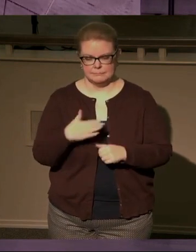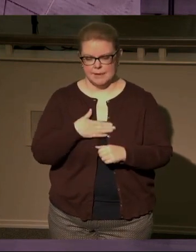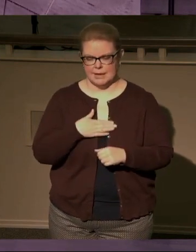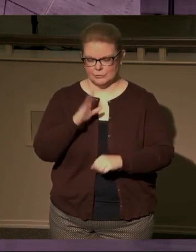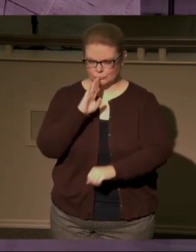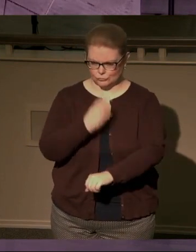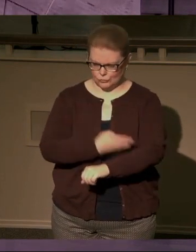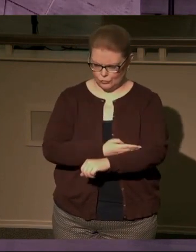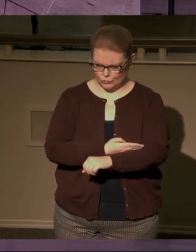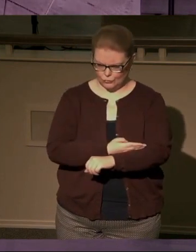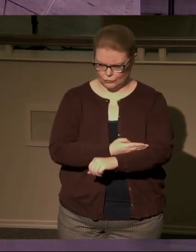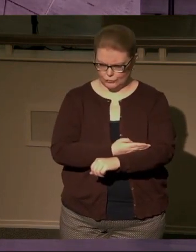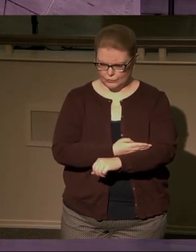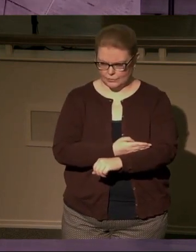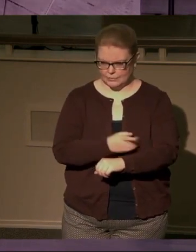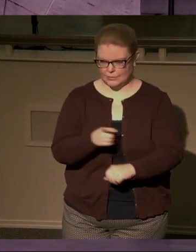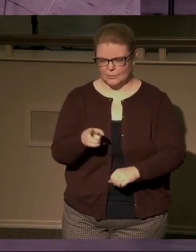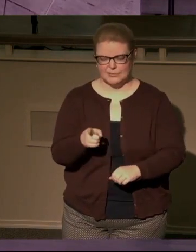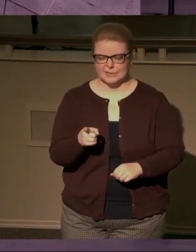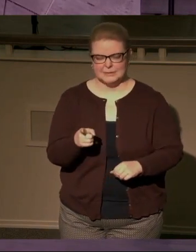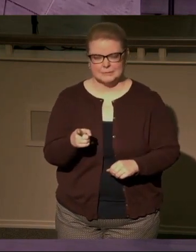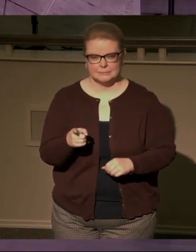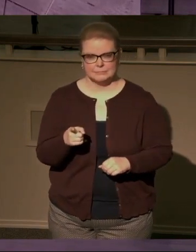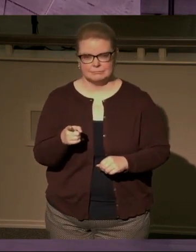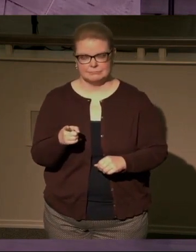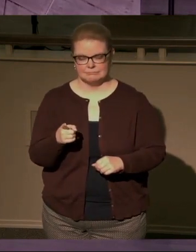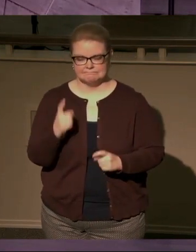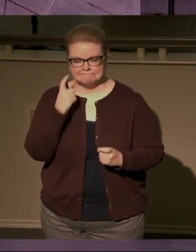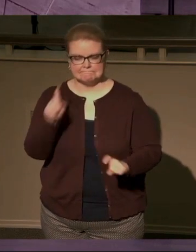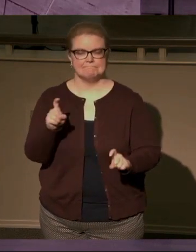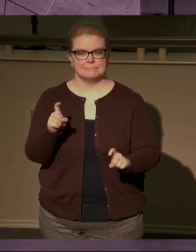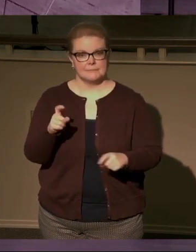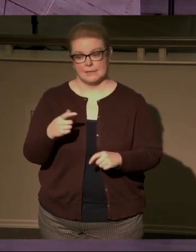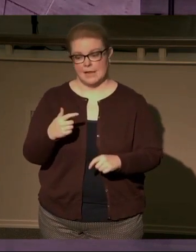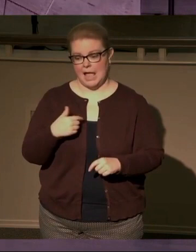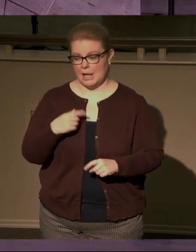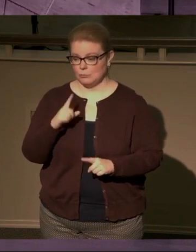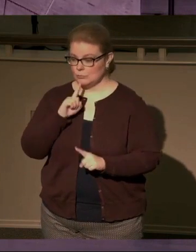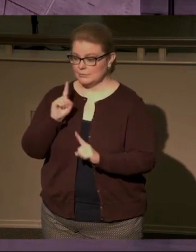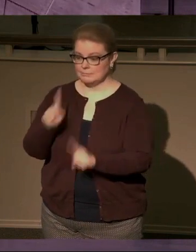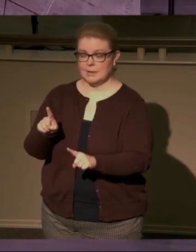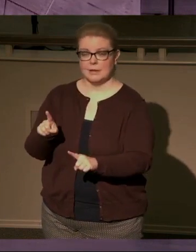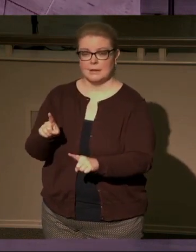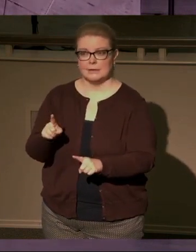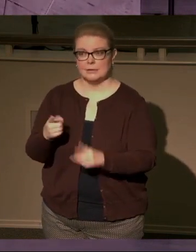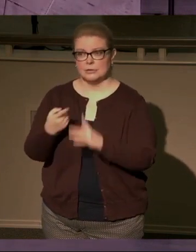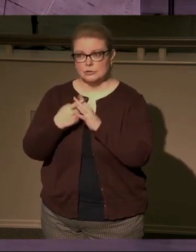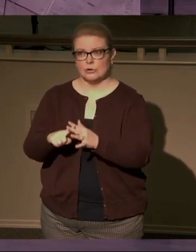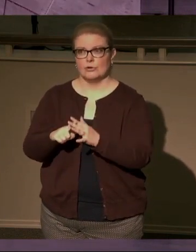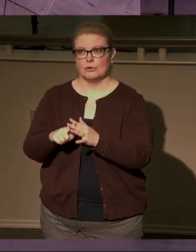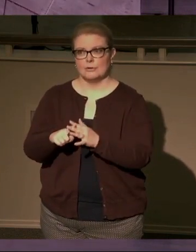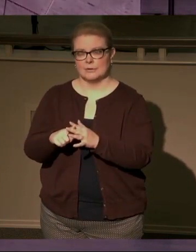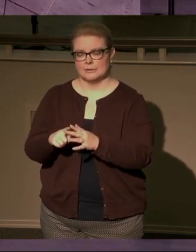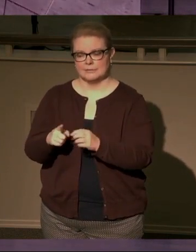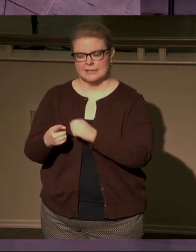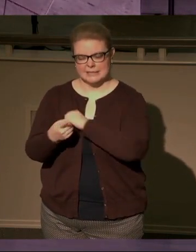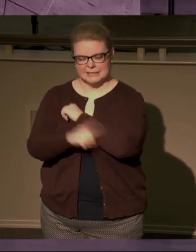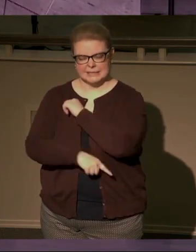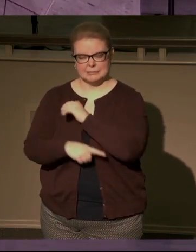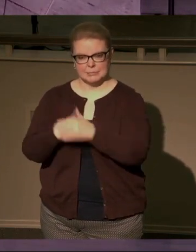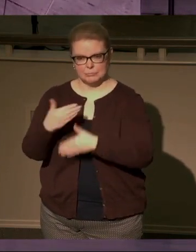was acting out. And I responded to her, and I start the discipline process, and we work through